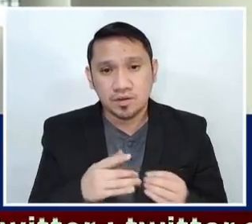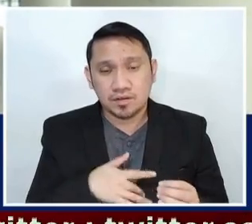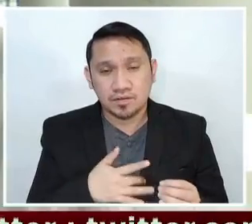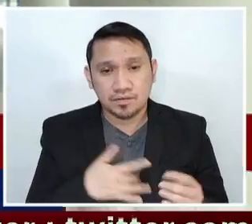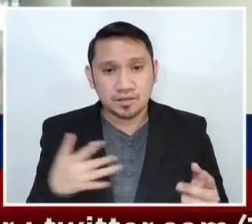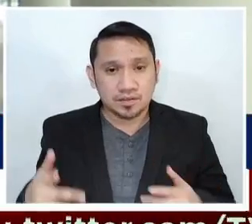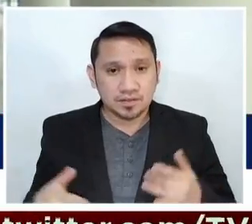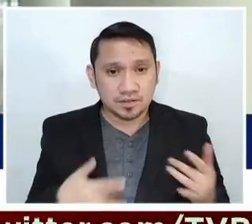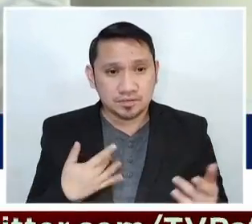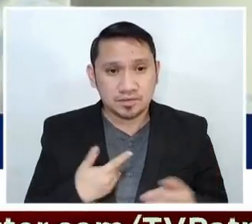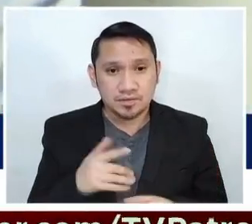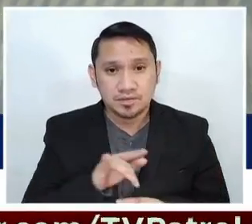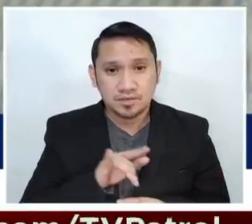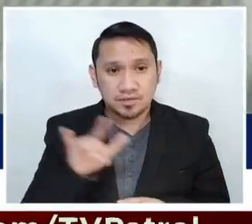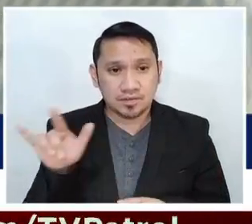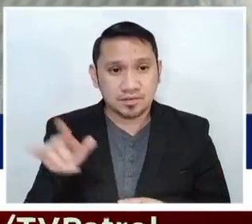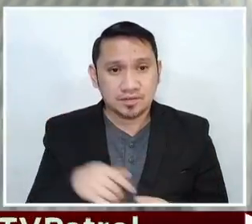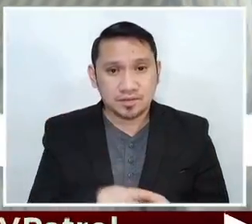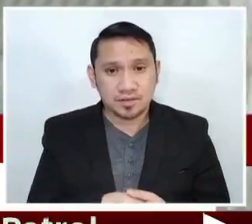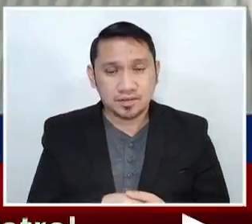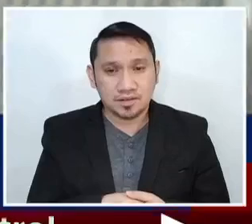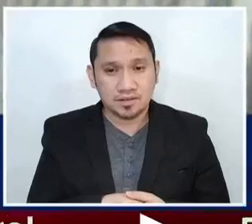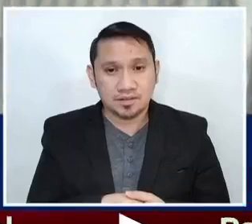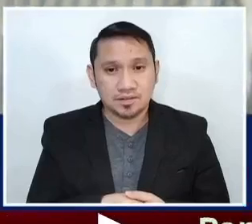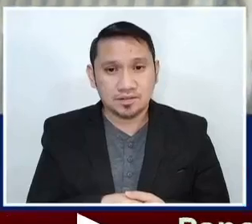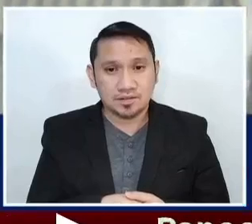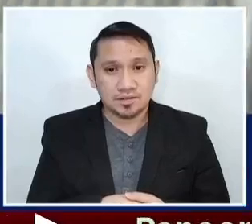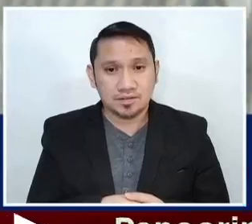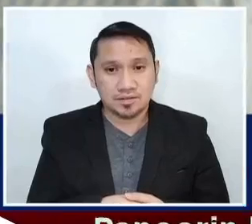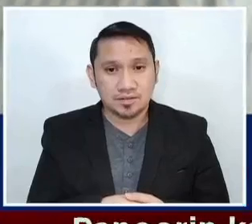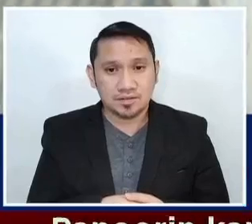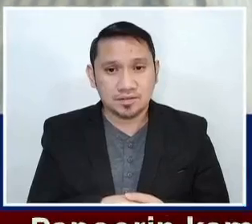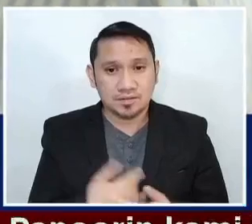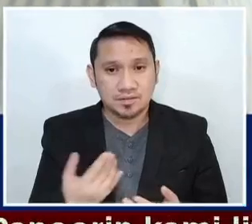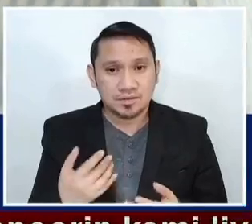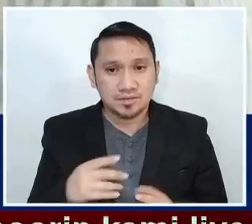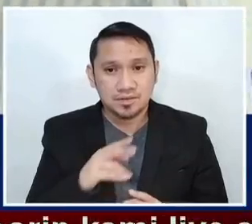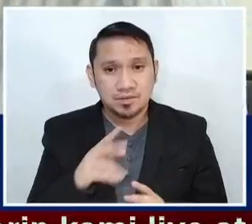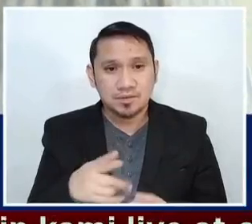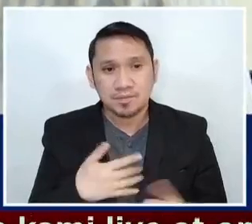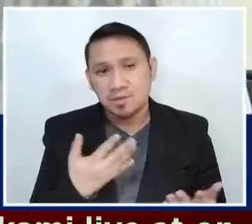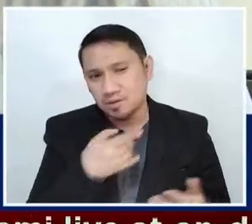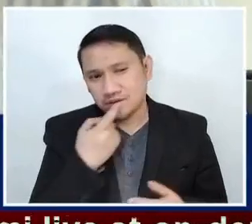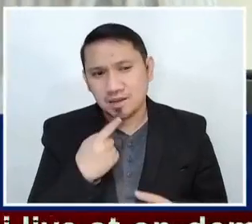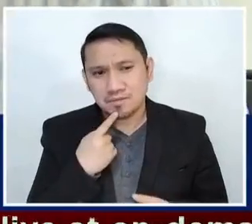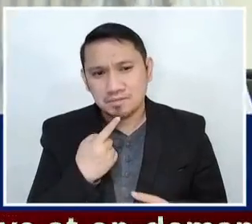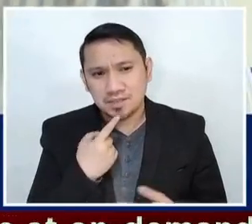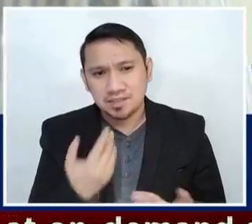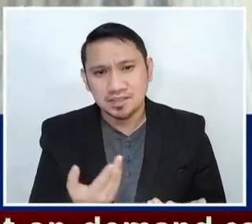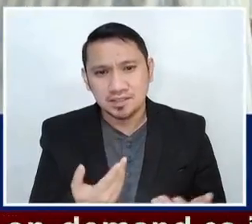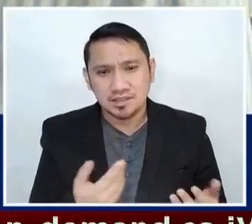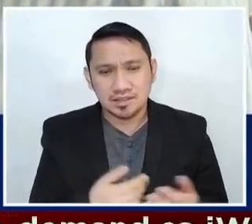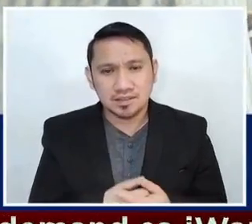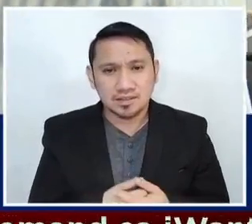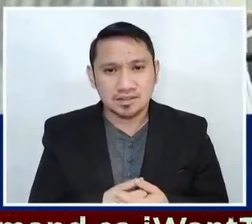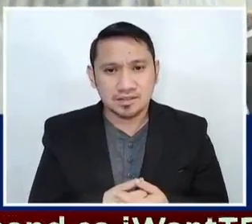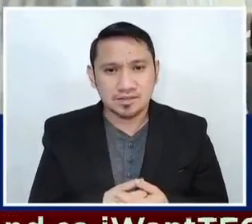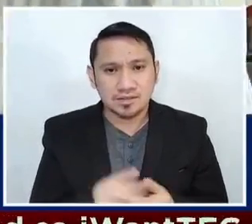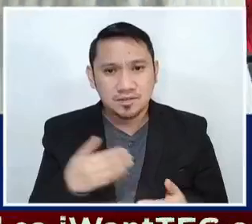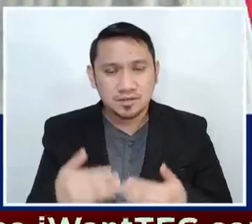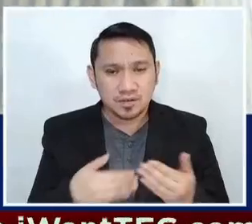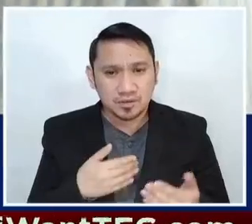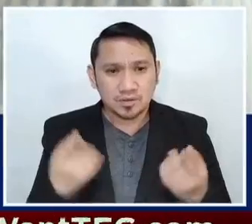ko na mag-fly ng aeroplano for more than a couple of hours. Kasi na-miss ko lang yung entire process of